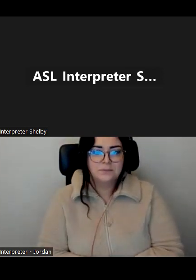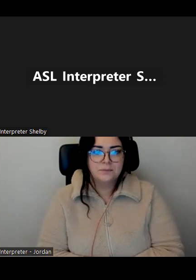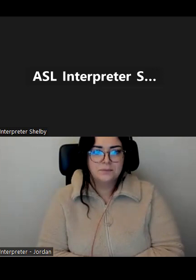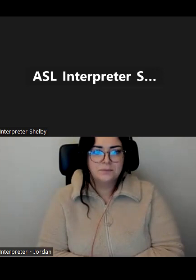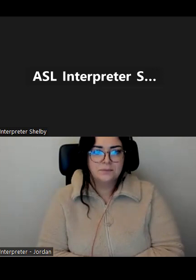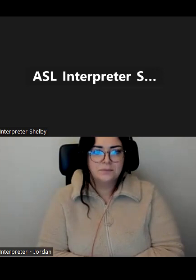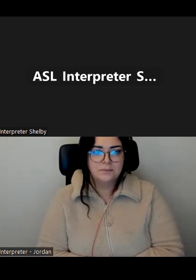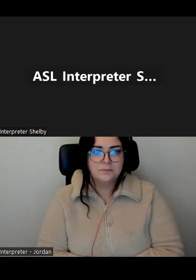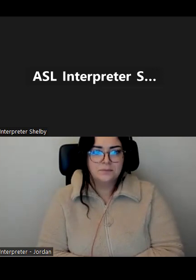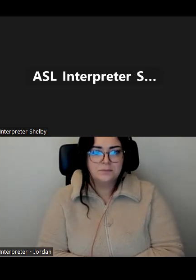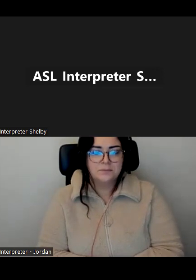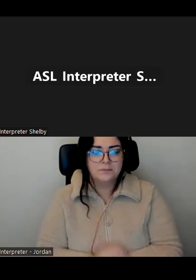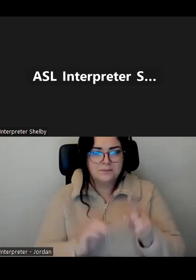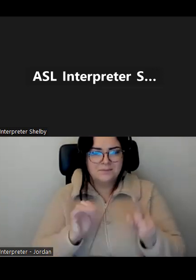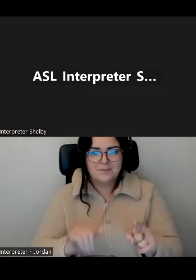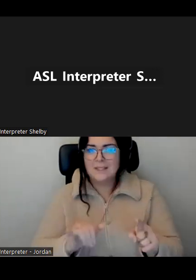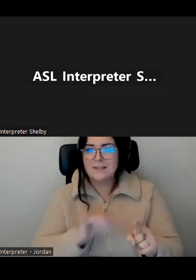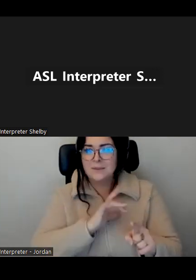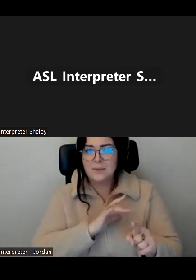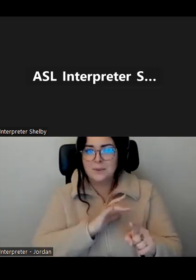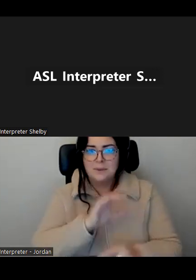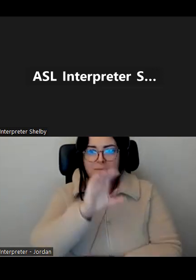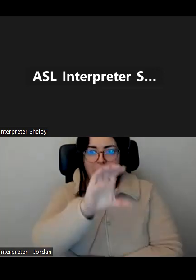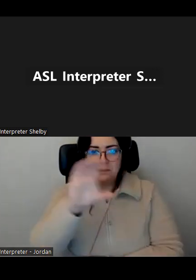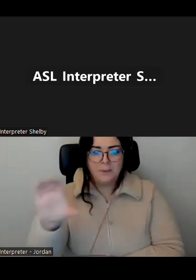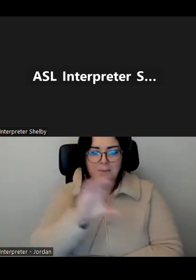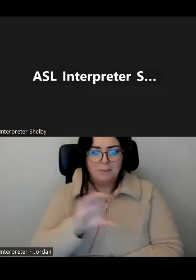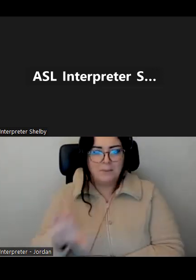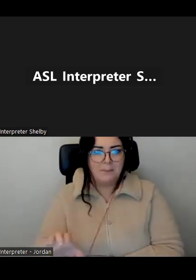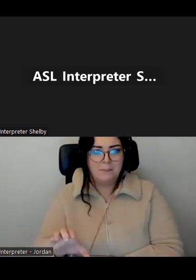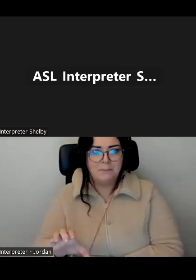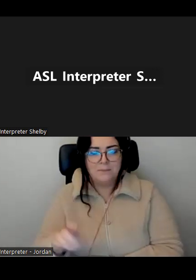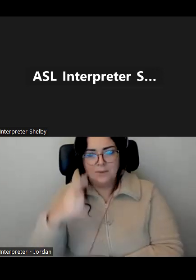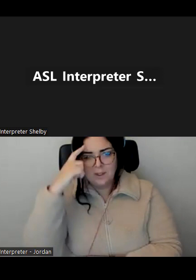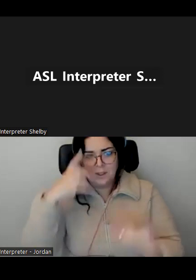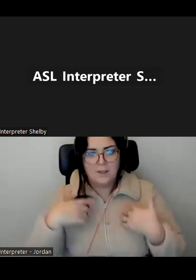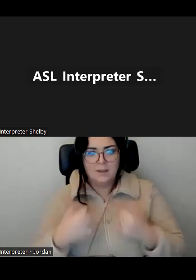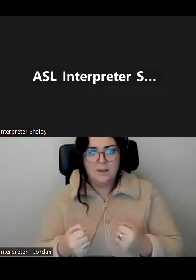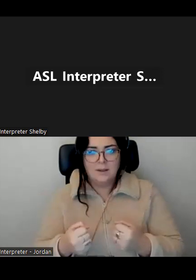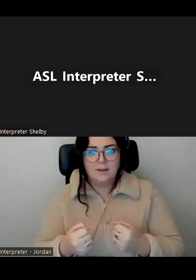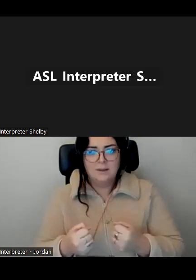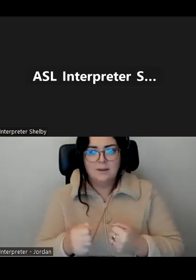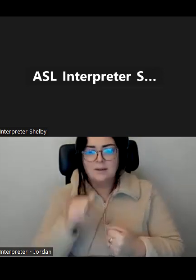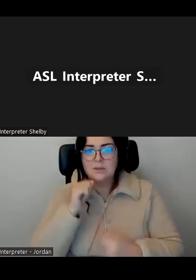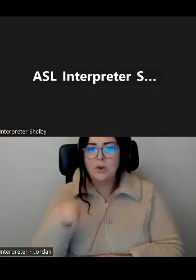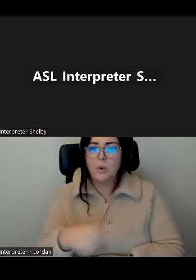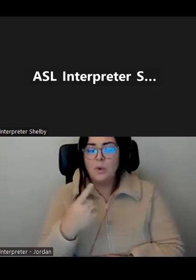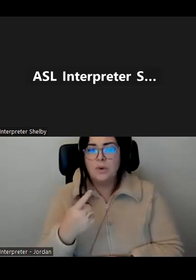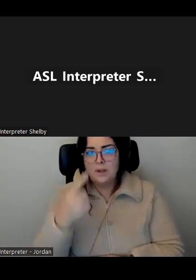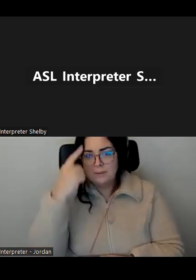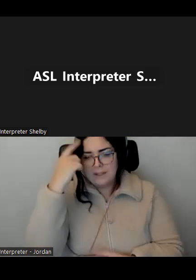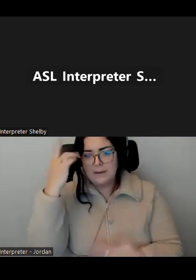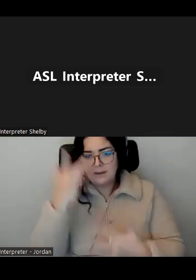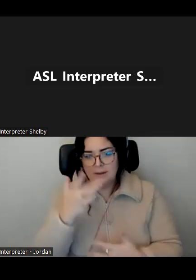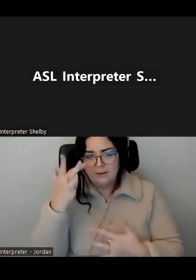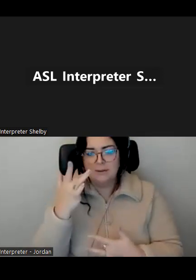And I like this mental health quadrant model because it shows us that mental health is not just mental illness or no mental illness.